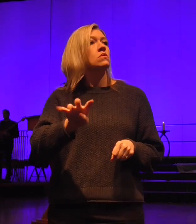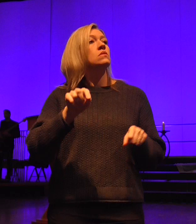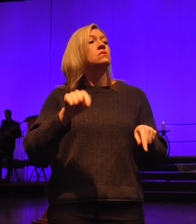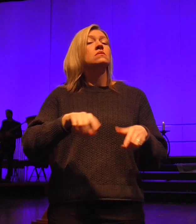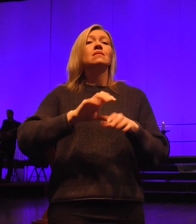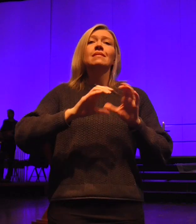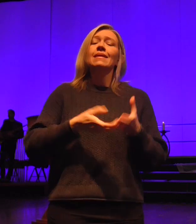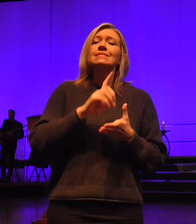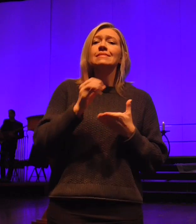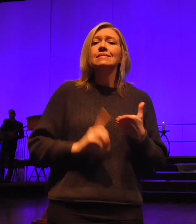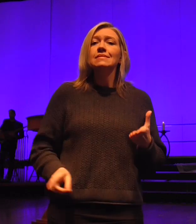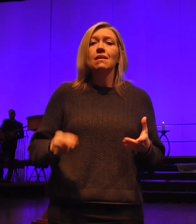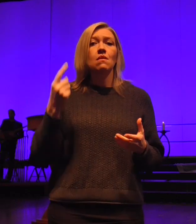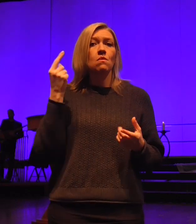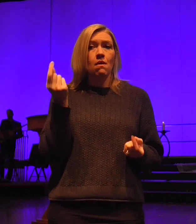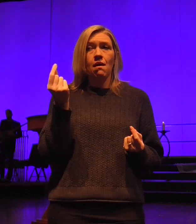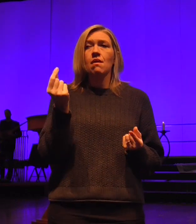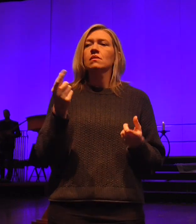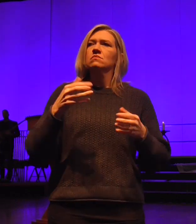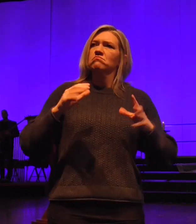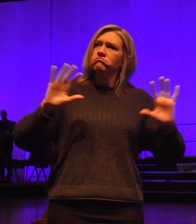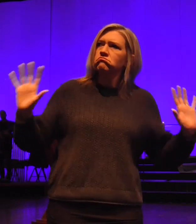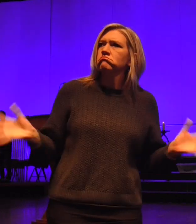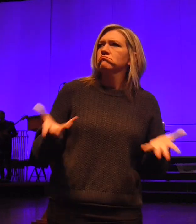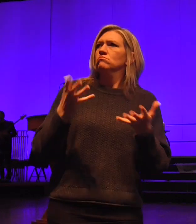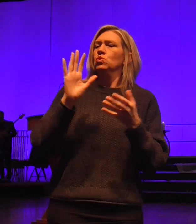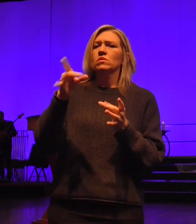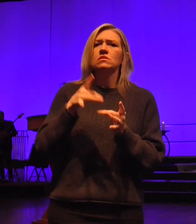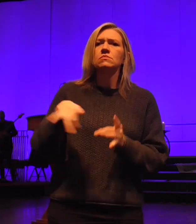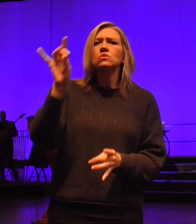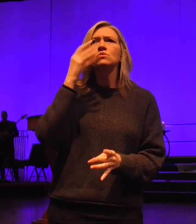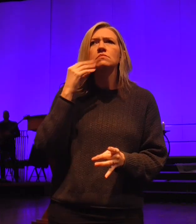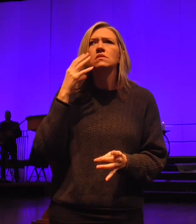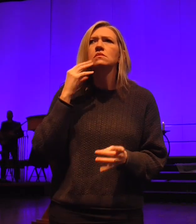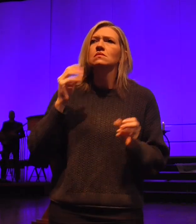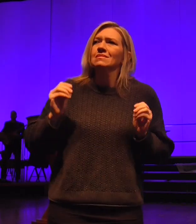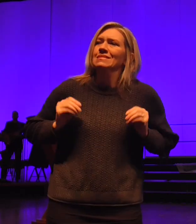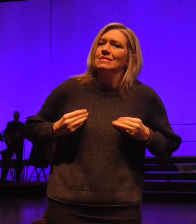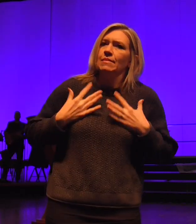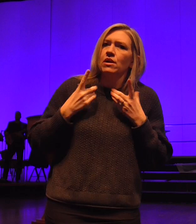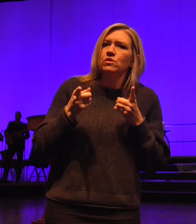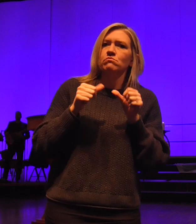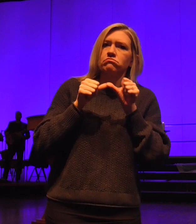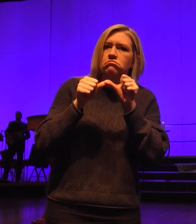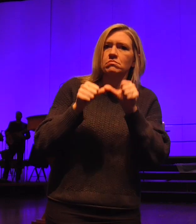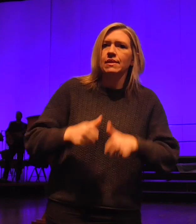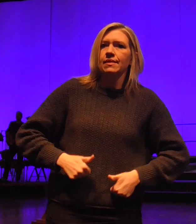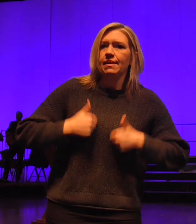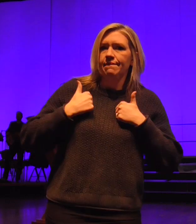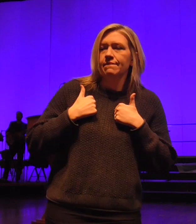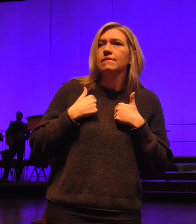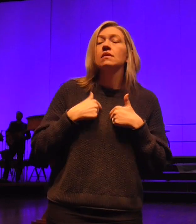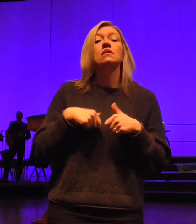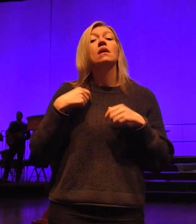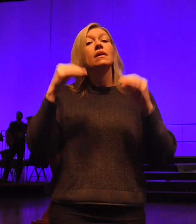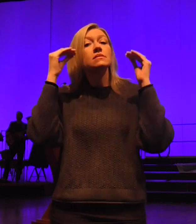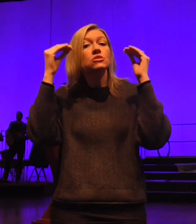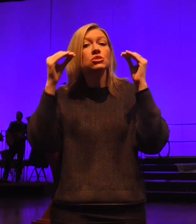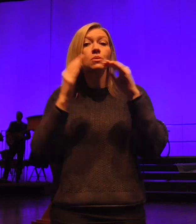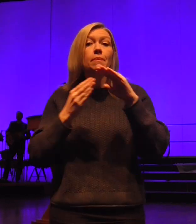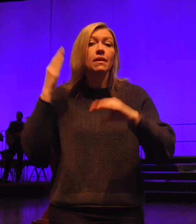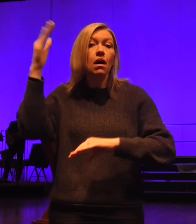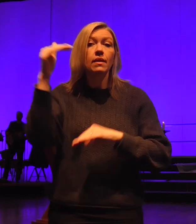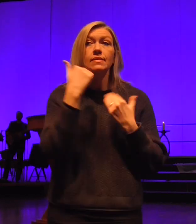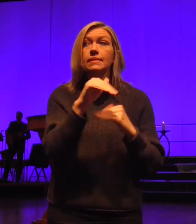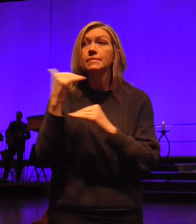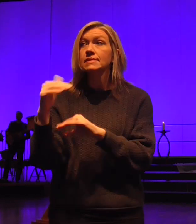to enrich your spirituality and help inspire you to live that life. I get to teach our Beyond Limits class, and it's